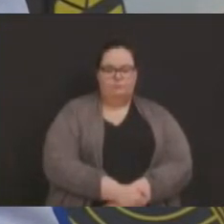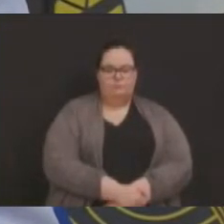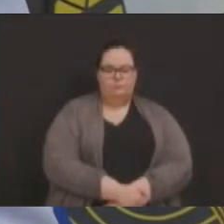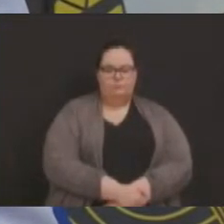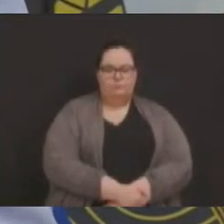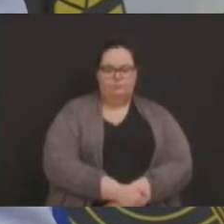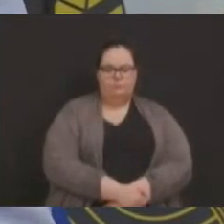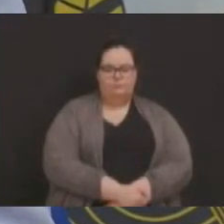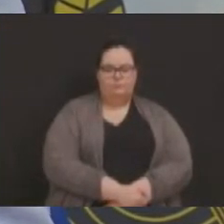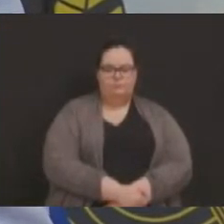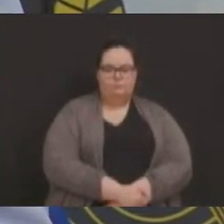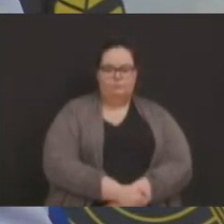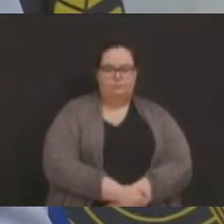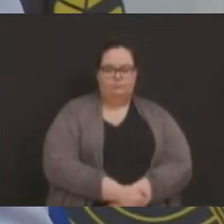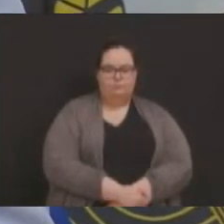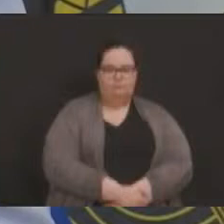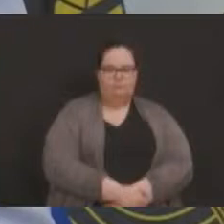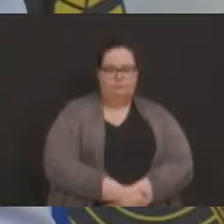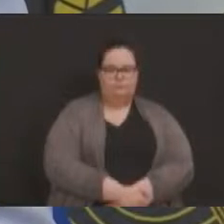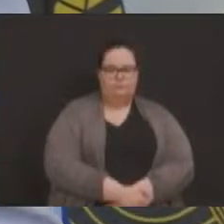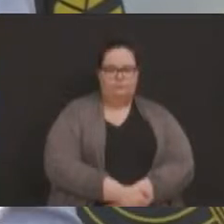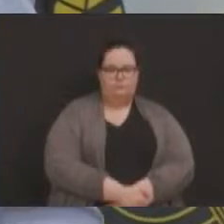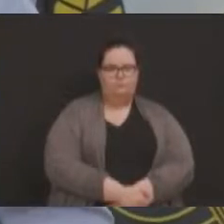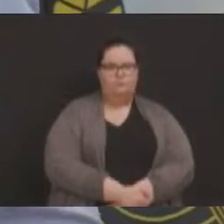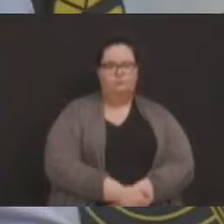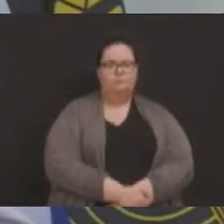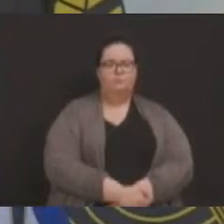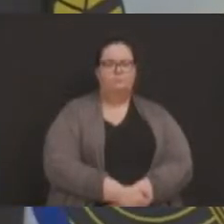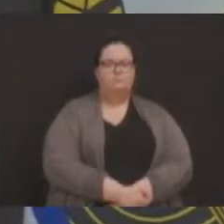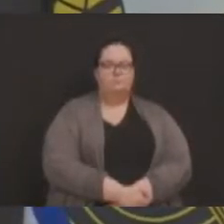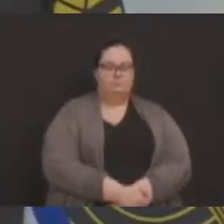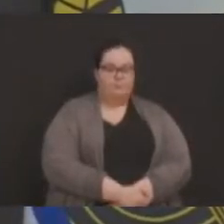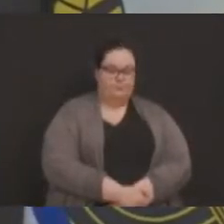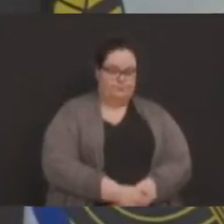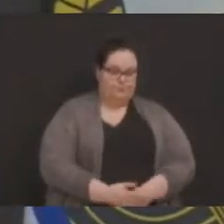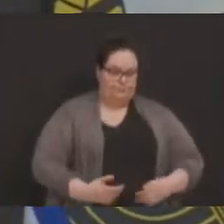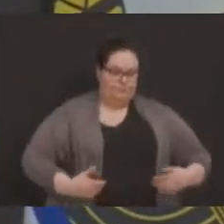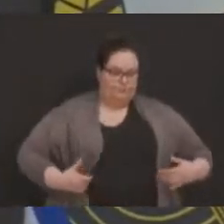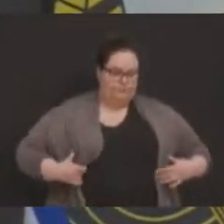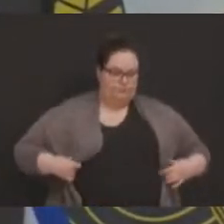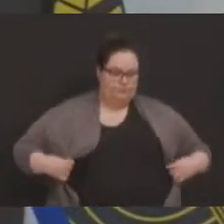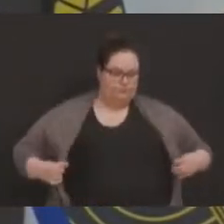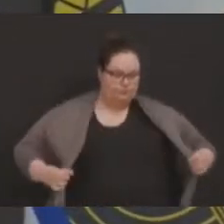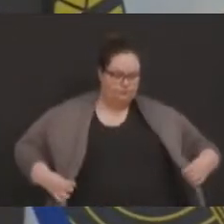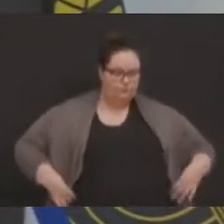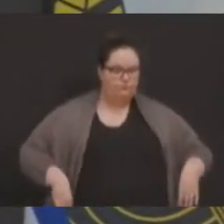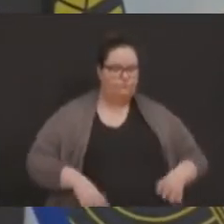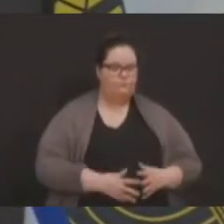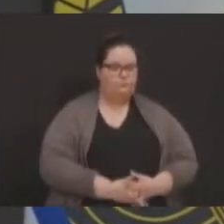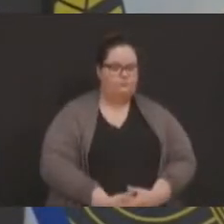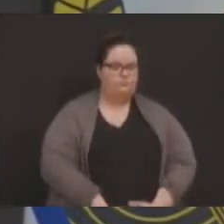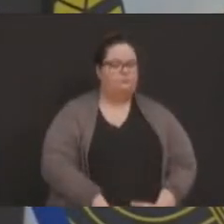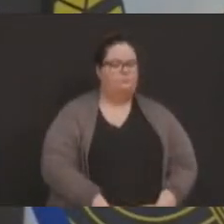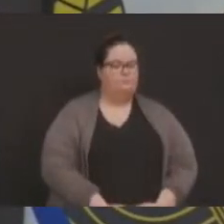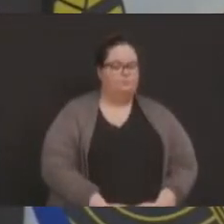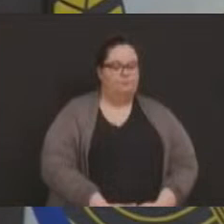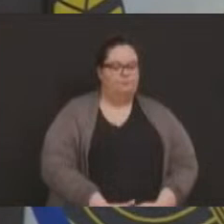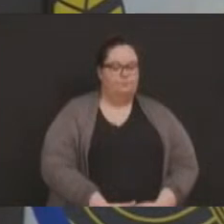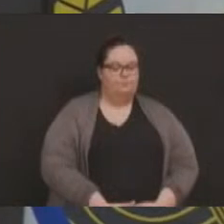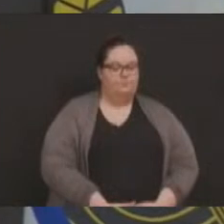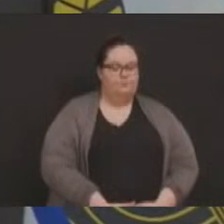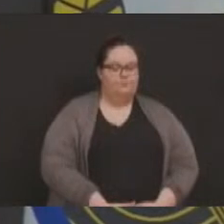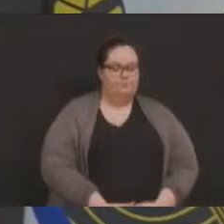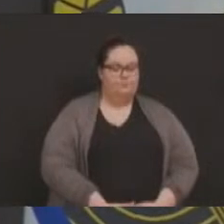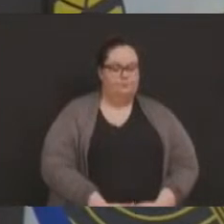traçages de contact étroit. Merci, M. Duval. Bobby Jean McKinnon, CBC. Yes, so Dr.